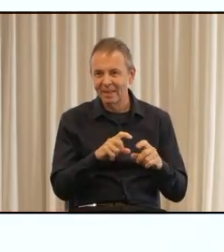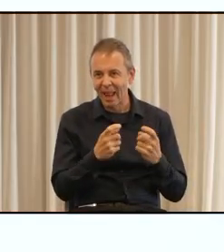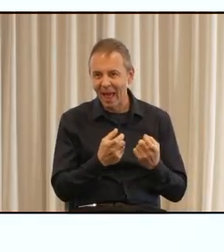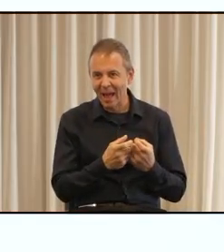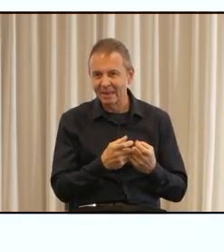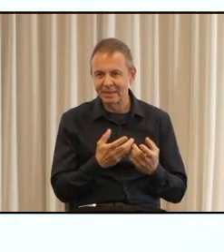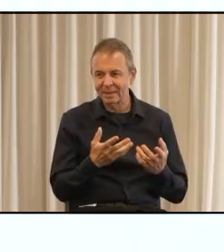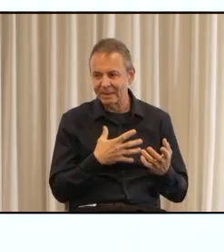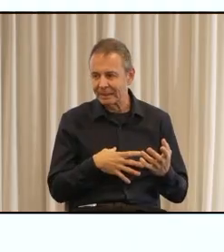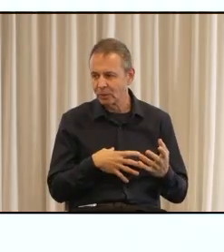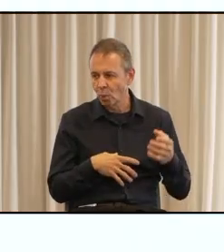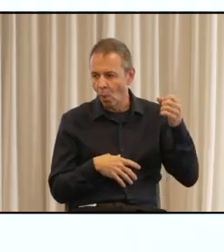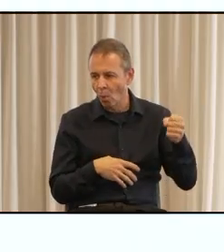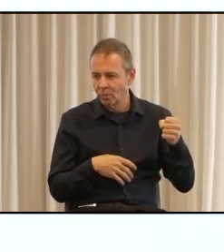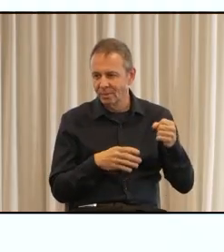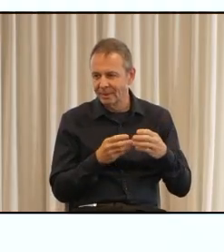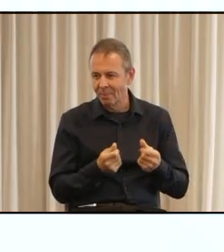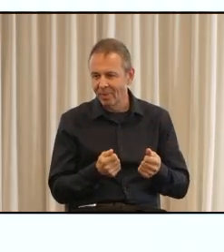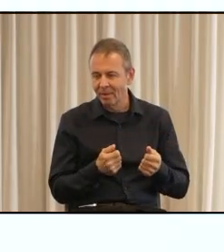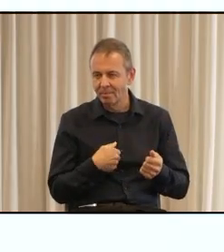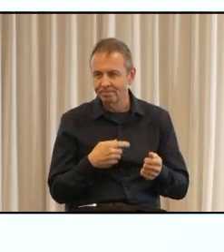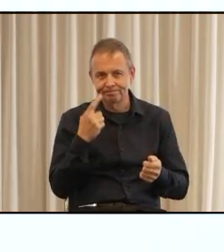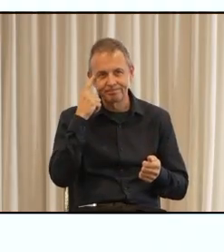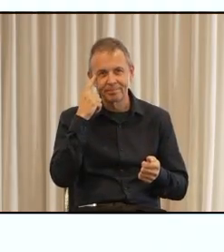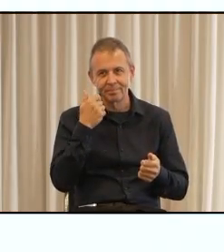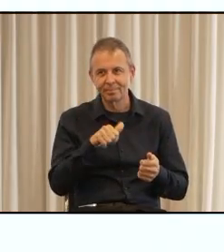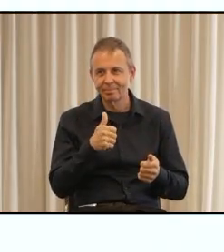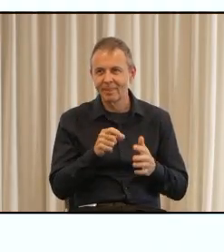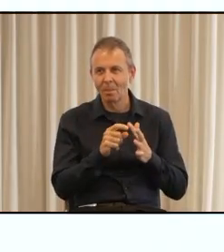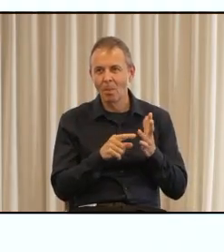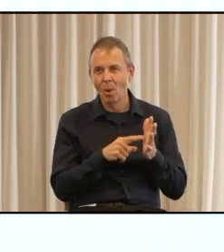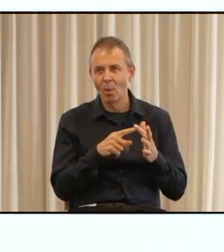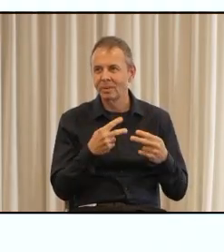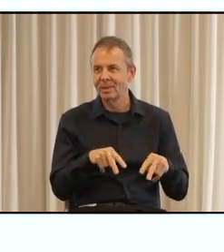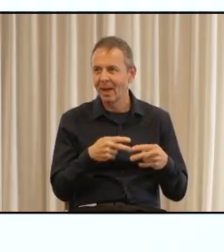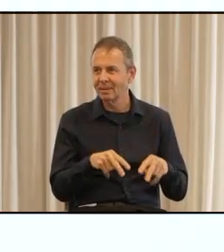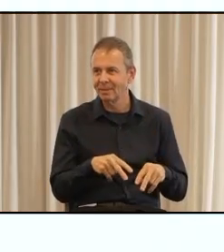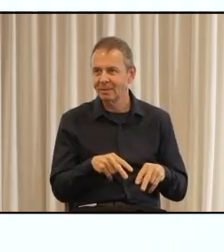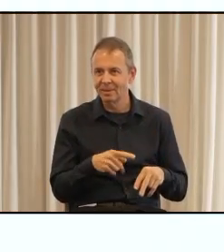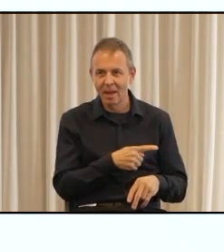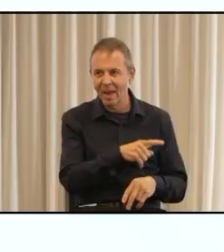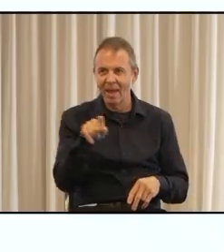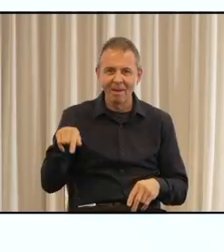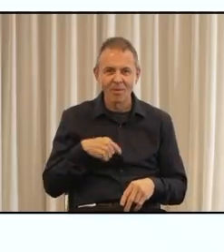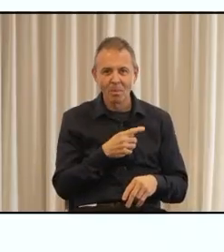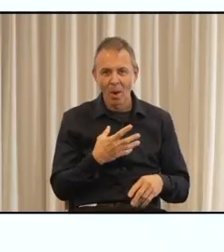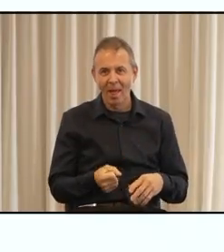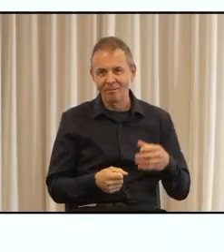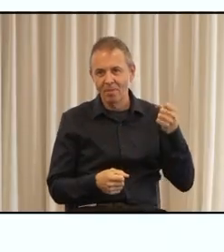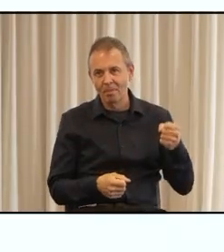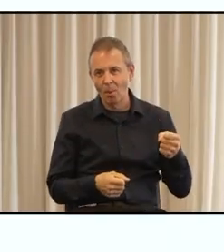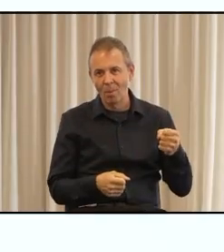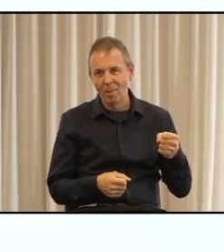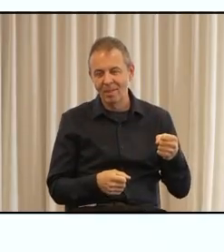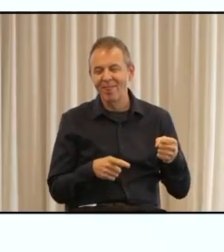needed to hold herself up on something. And so then I suddenly thought, pole dancing, everybody in the class has a pole. So that's